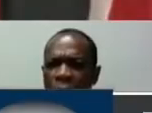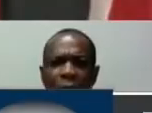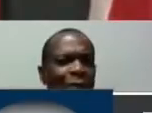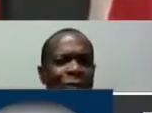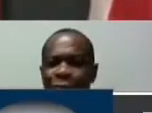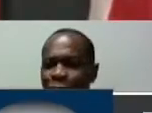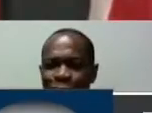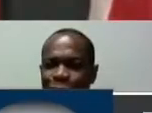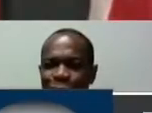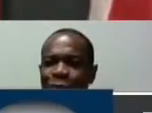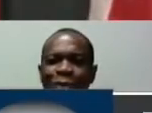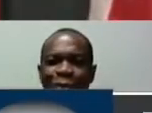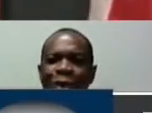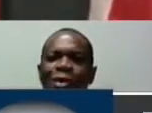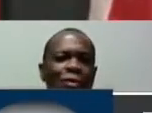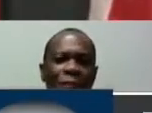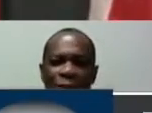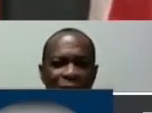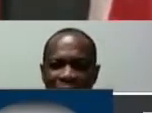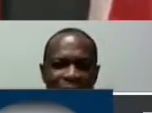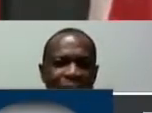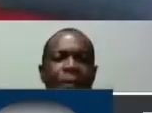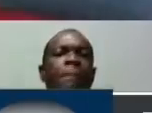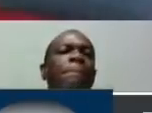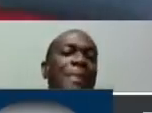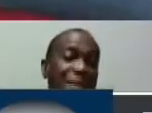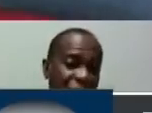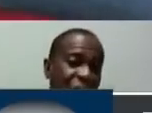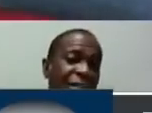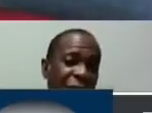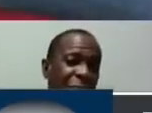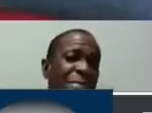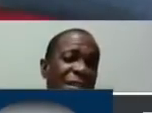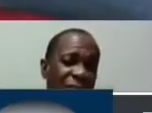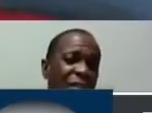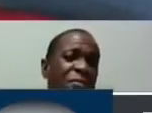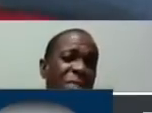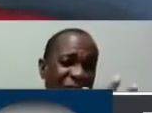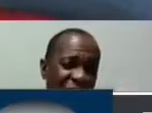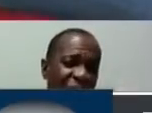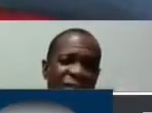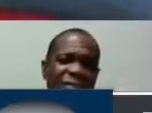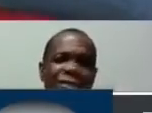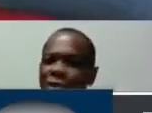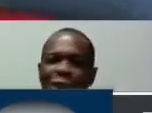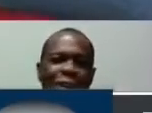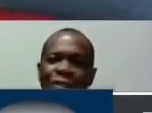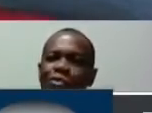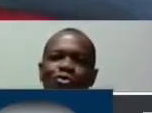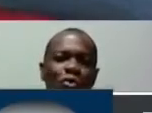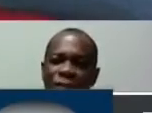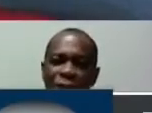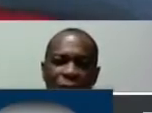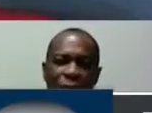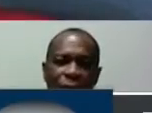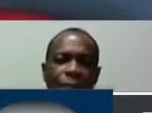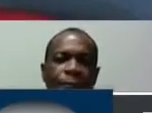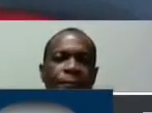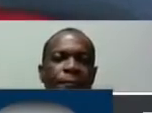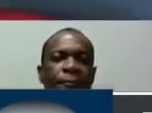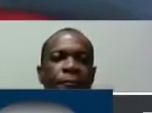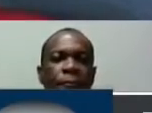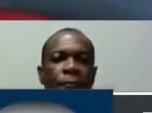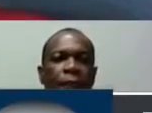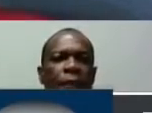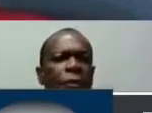ponds, beaches. In terms of the monitoring side of it, in light of what you are asking, no alcohol,